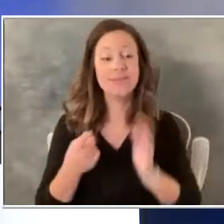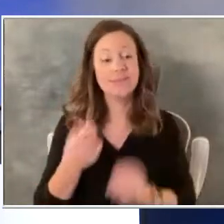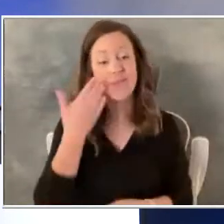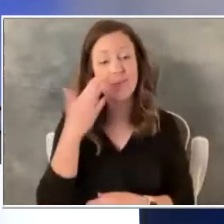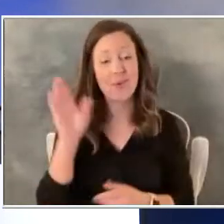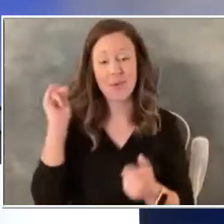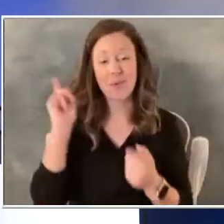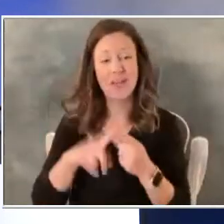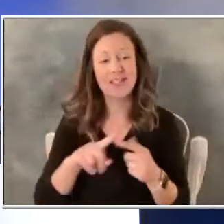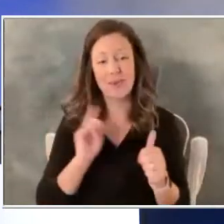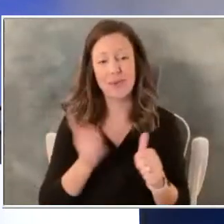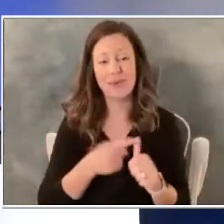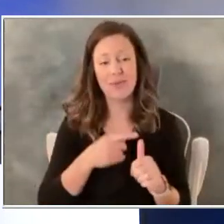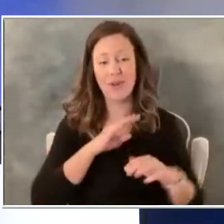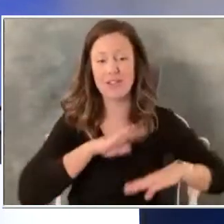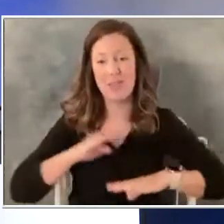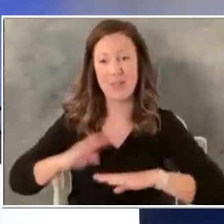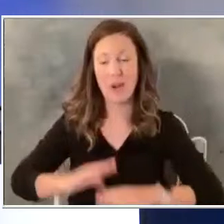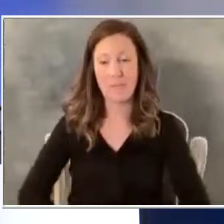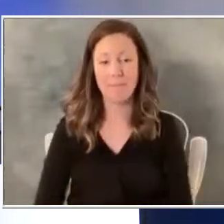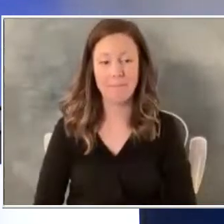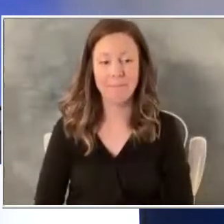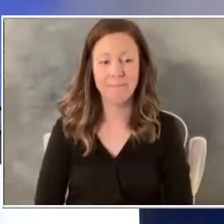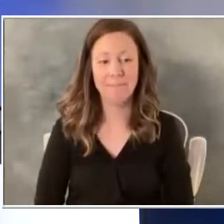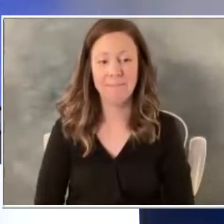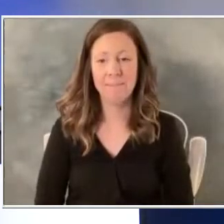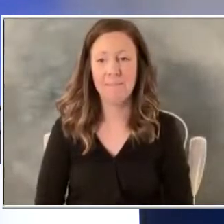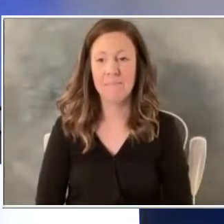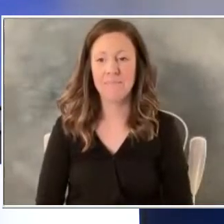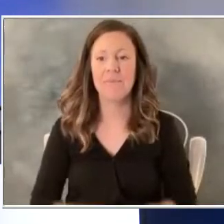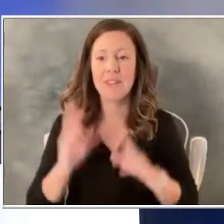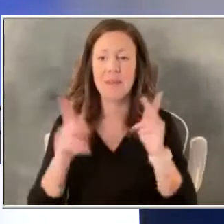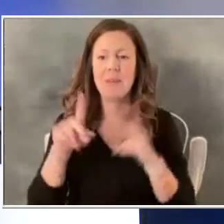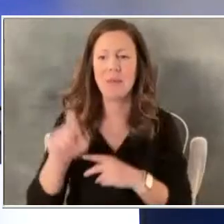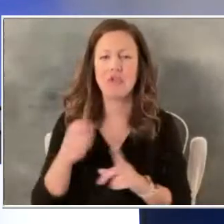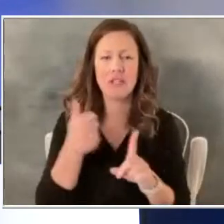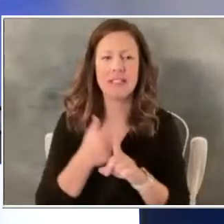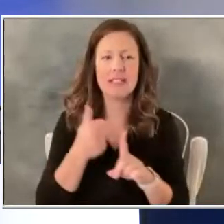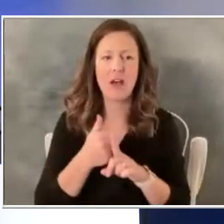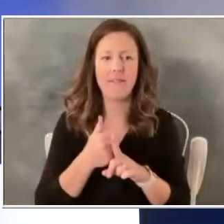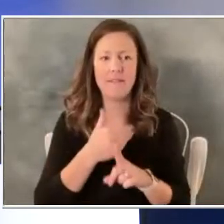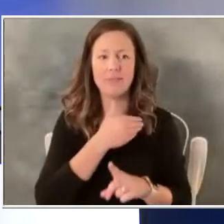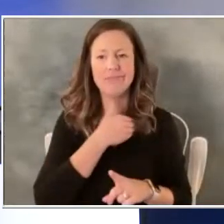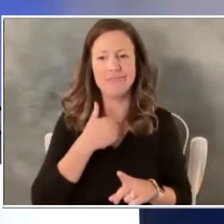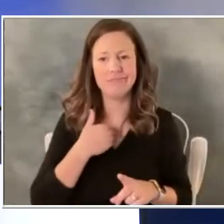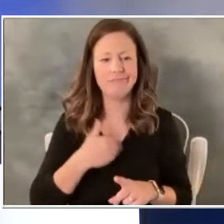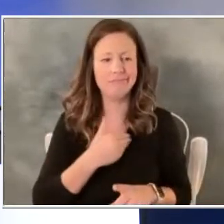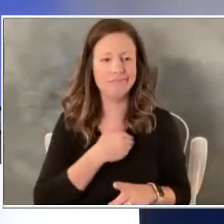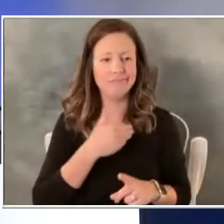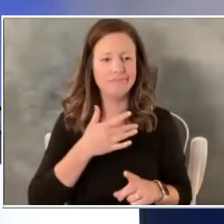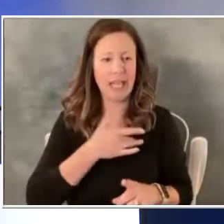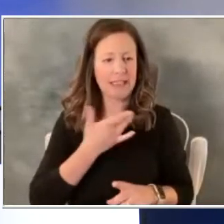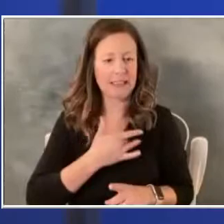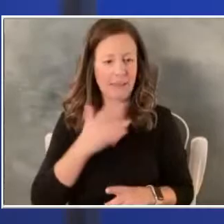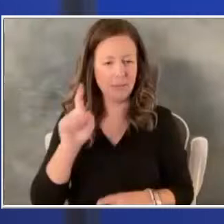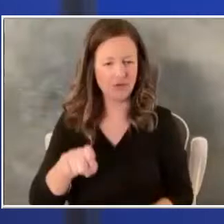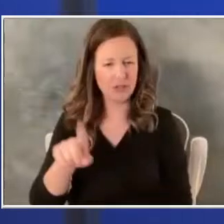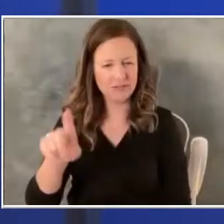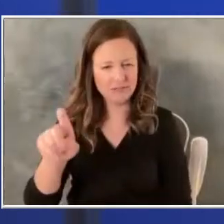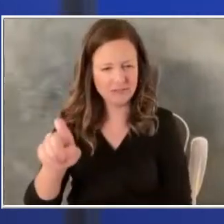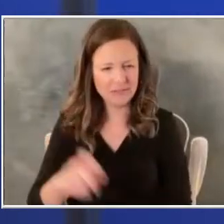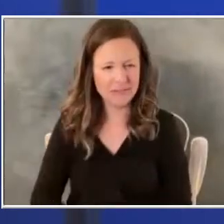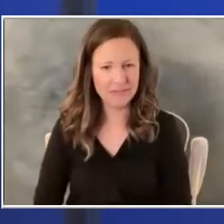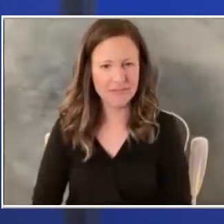Well, are you suggesting people do self-exams still in addition to their mammograms? That's a good